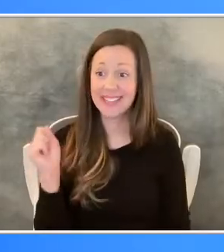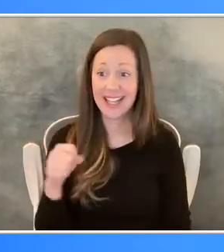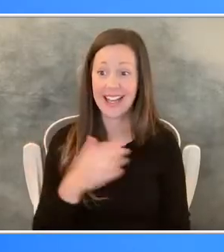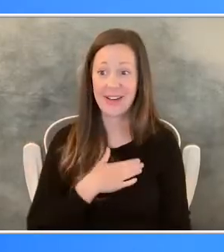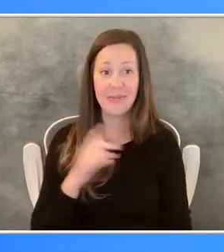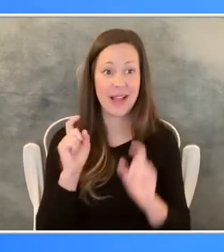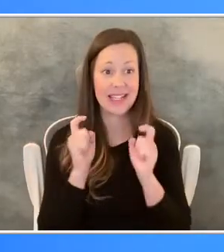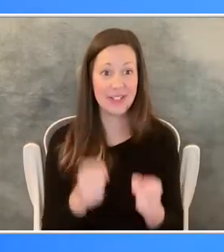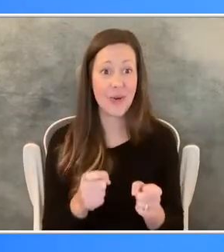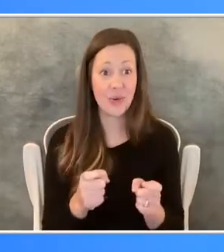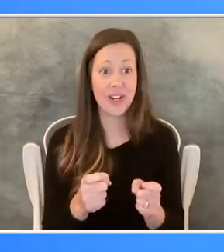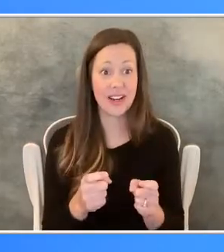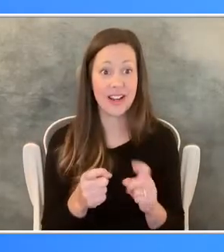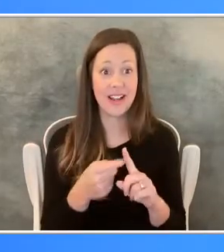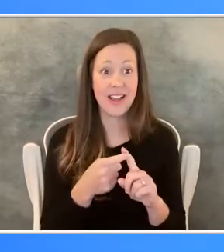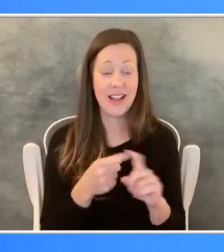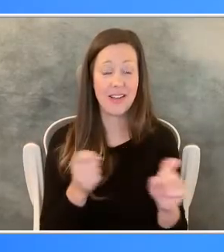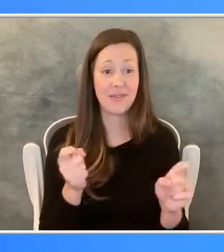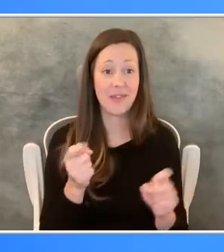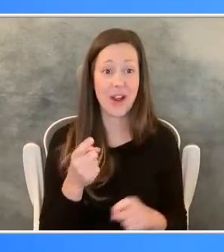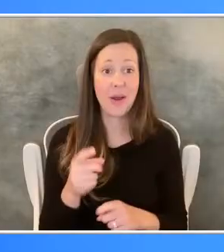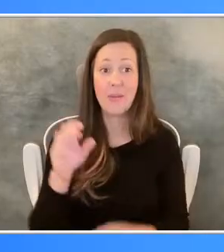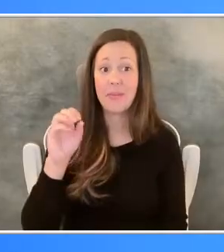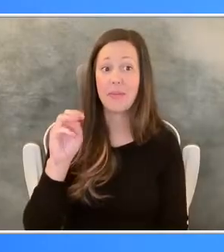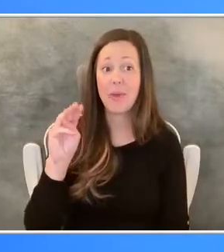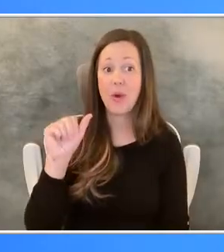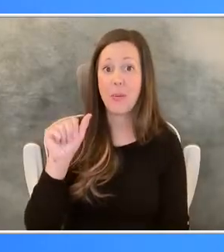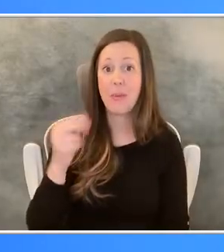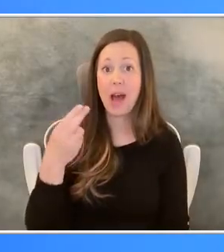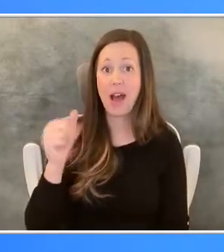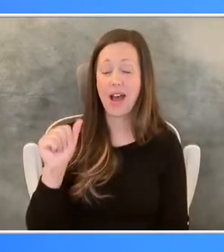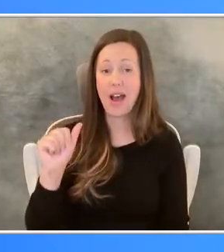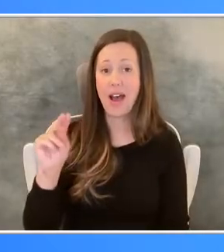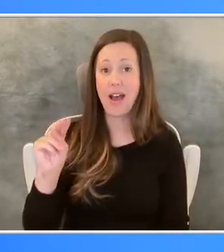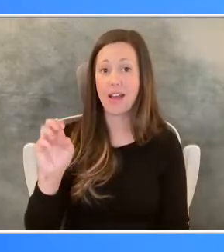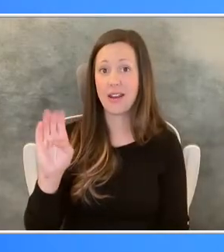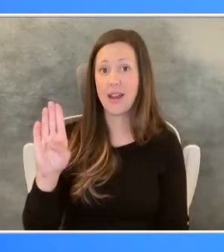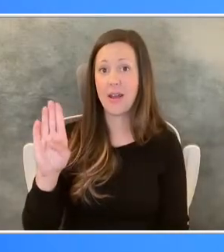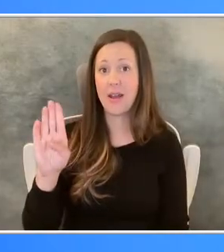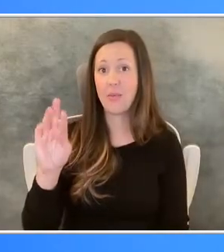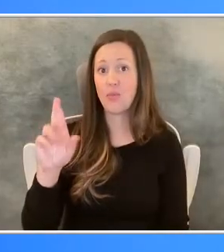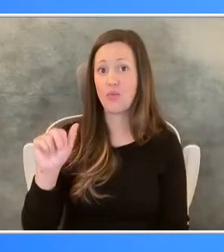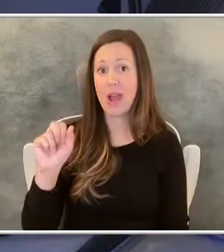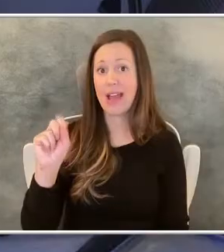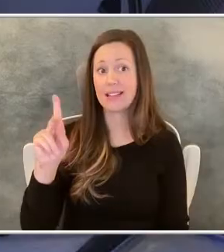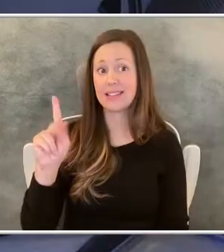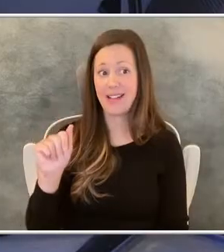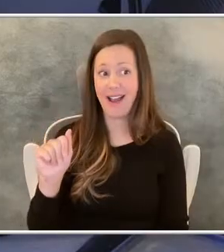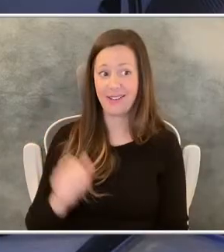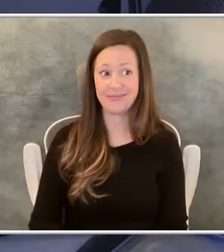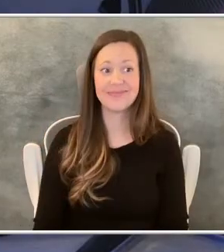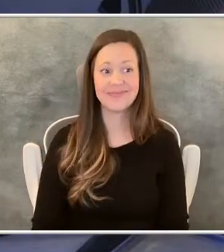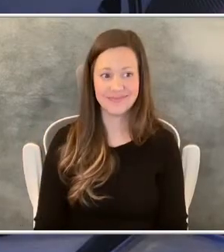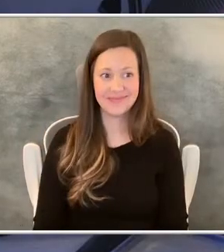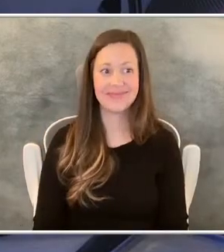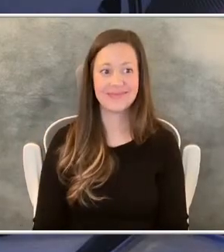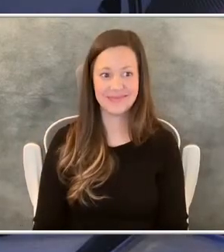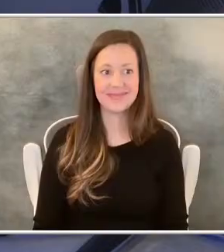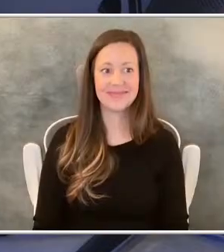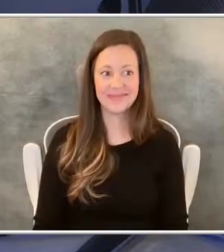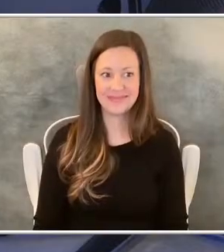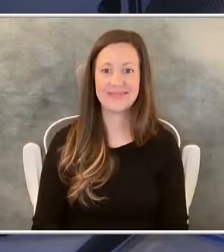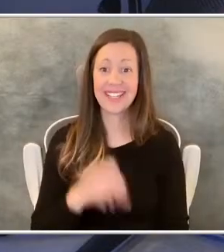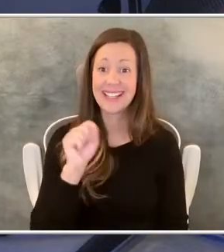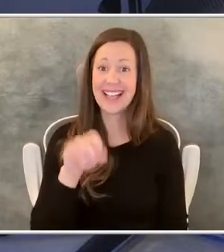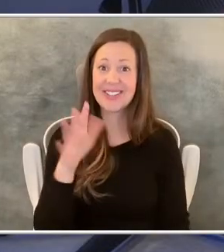donor is from actually Omaha, Nebraska. Yeah. Yeah. So you got those cells sent right on down, and got you on your